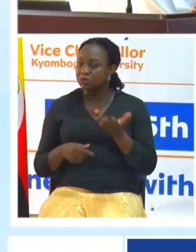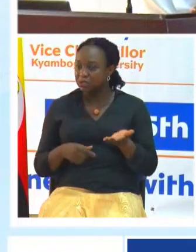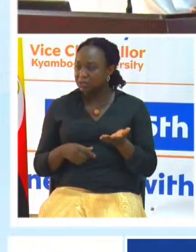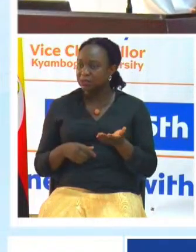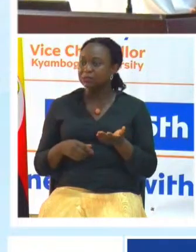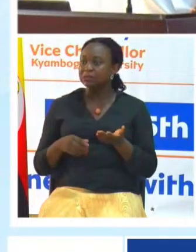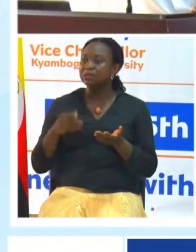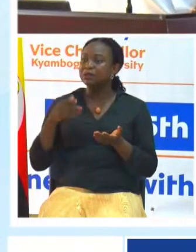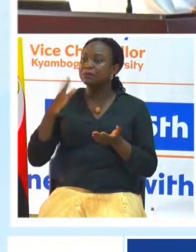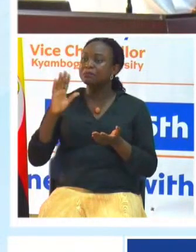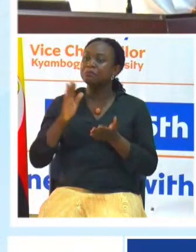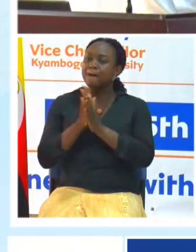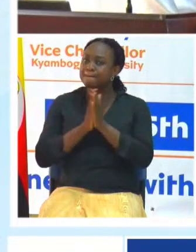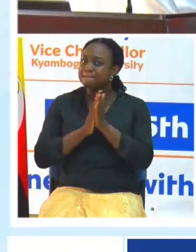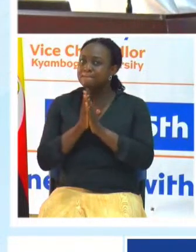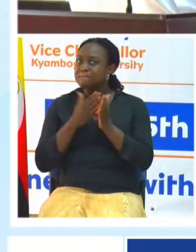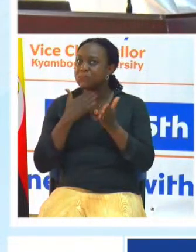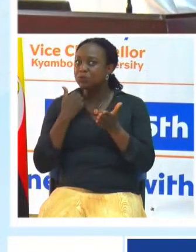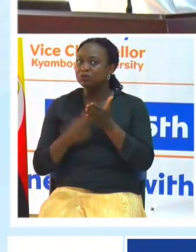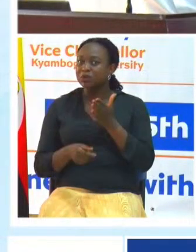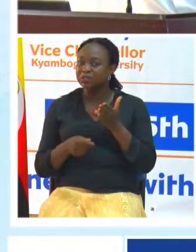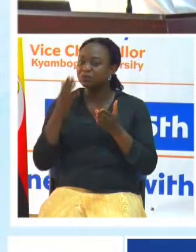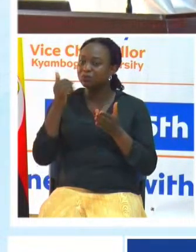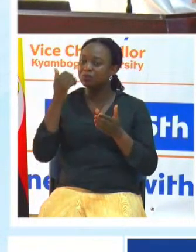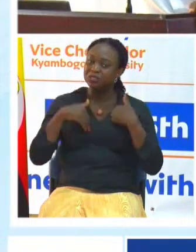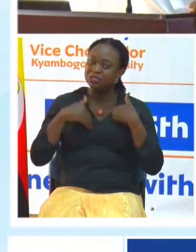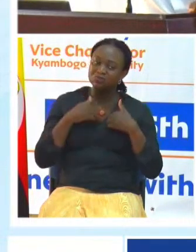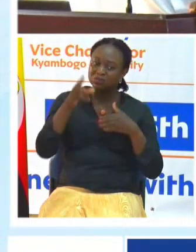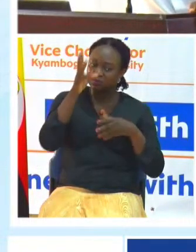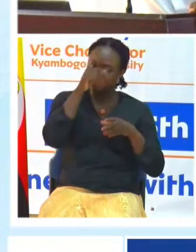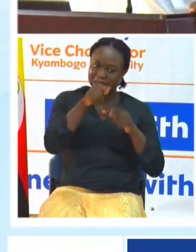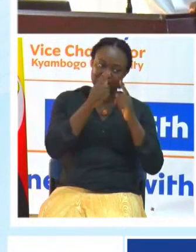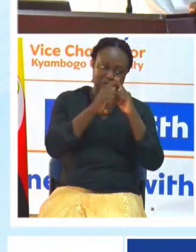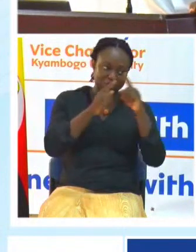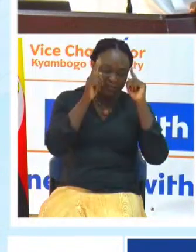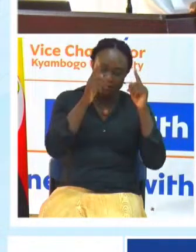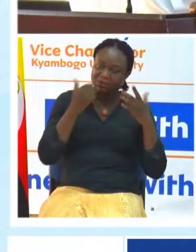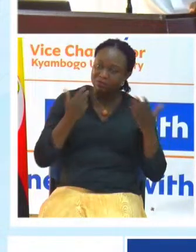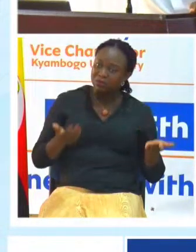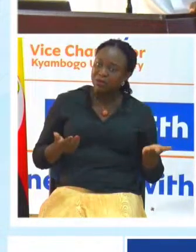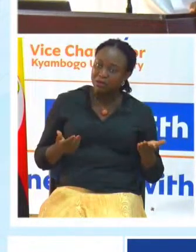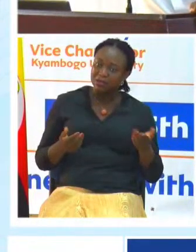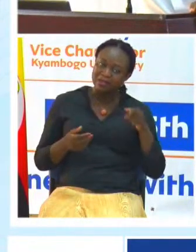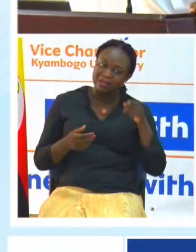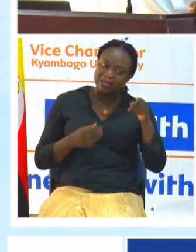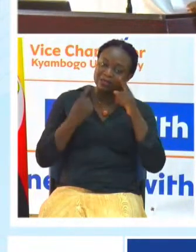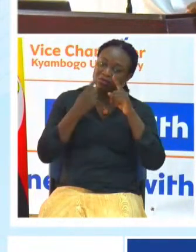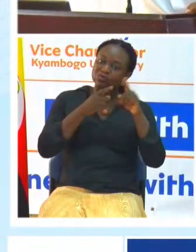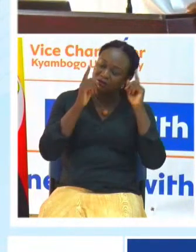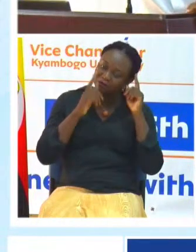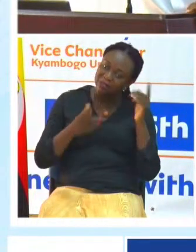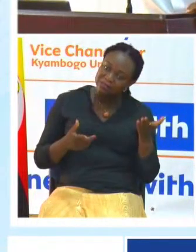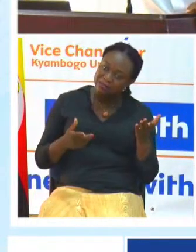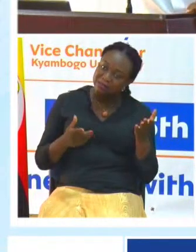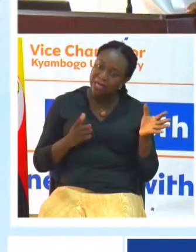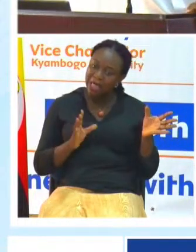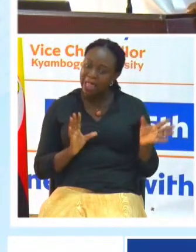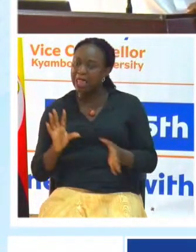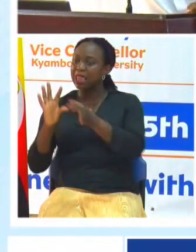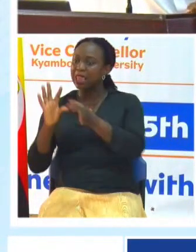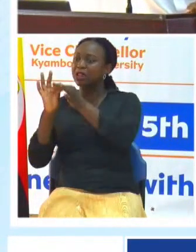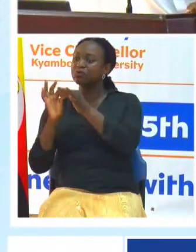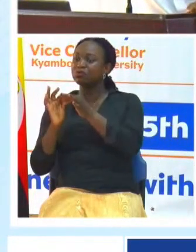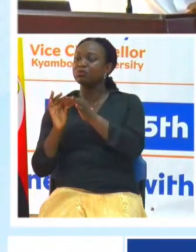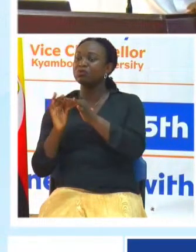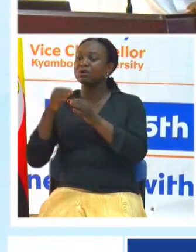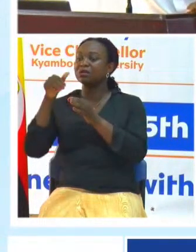What really excites you? Why do you wish to study at this university? How does this university fit into your